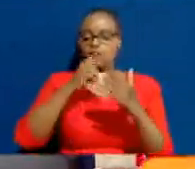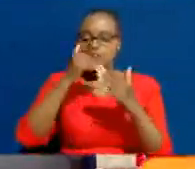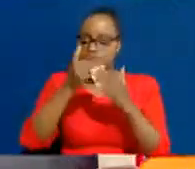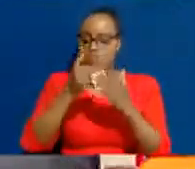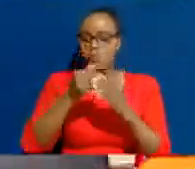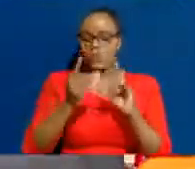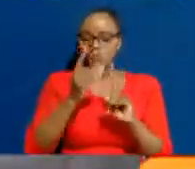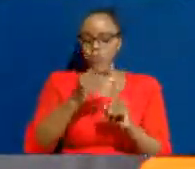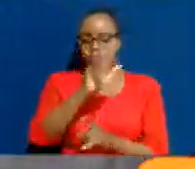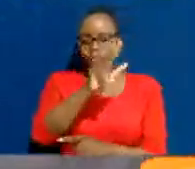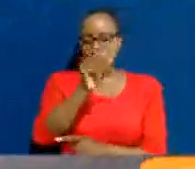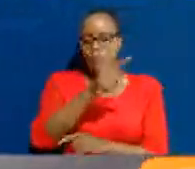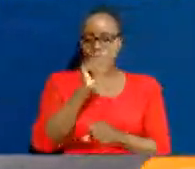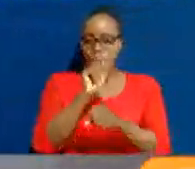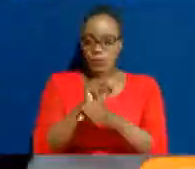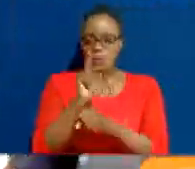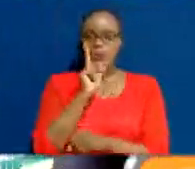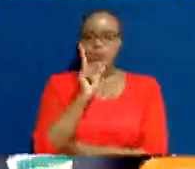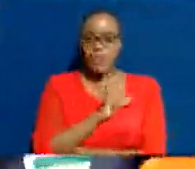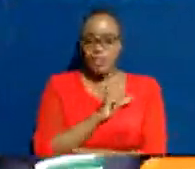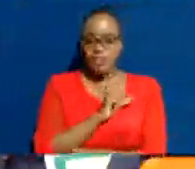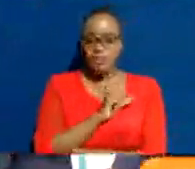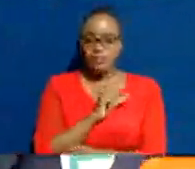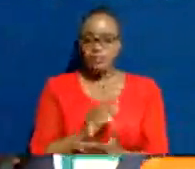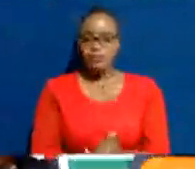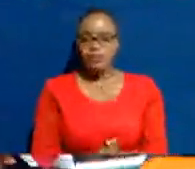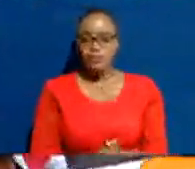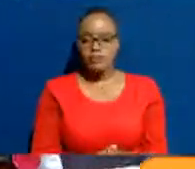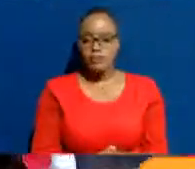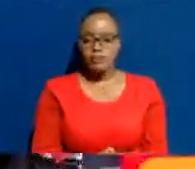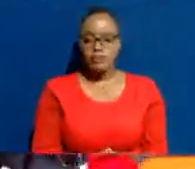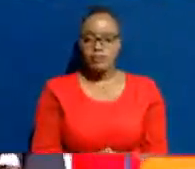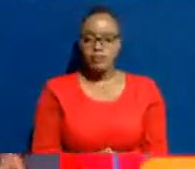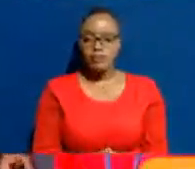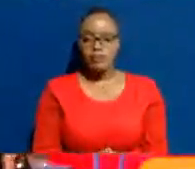November to clear the vetting exercise. Sam Ogino, Citizen TV, Nairobi.